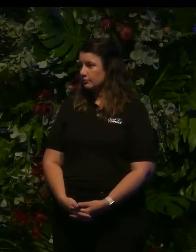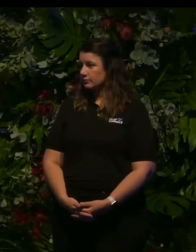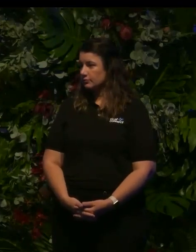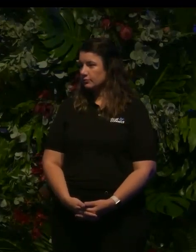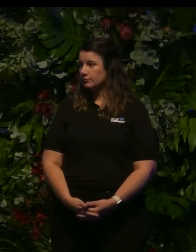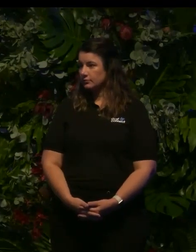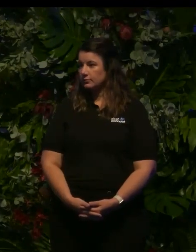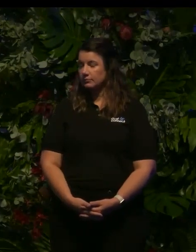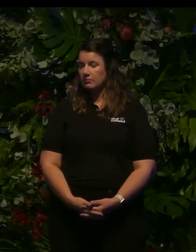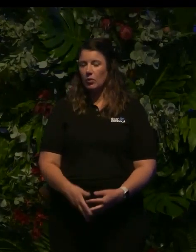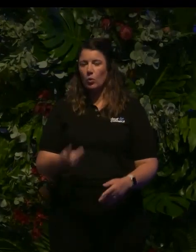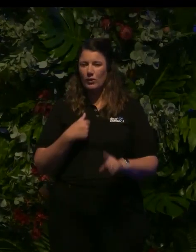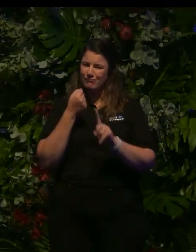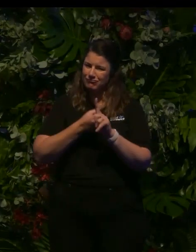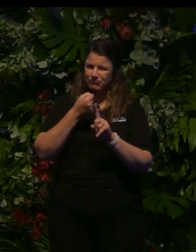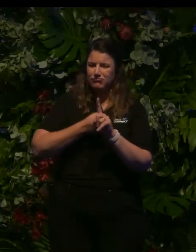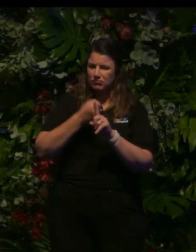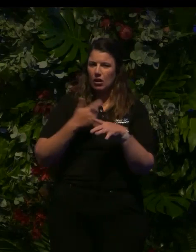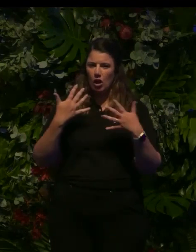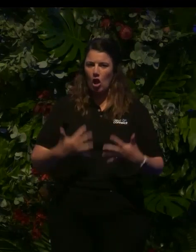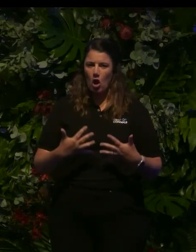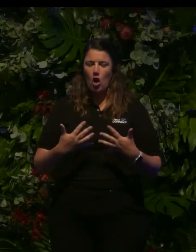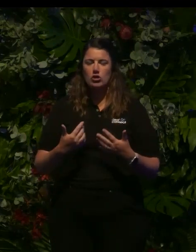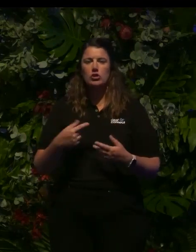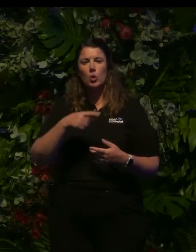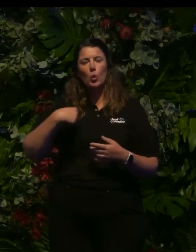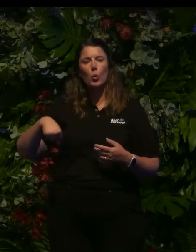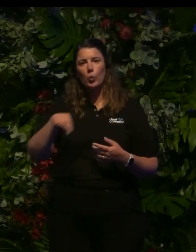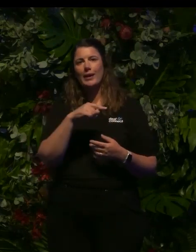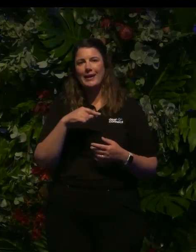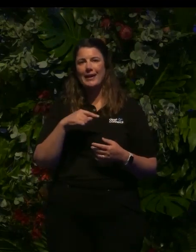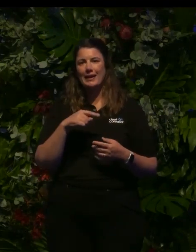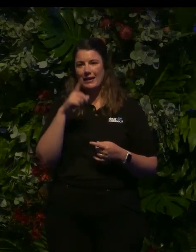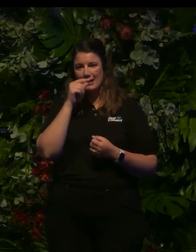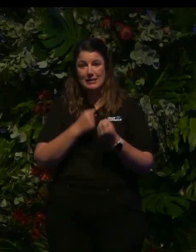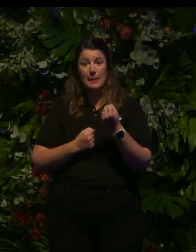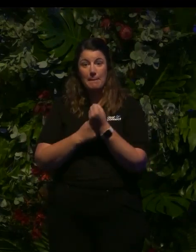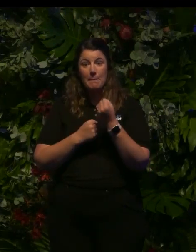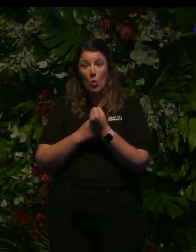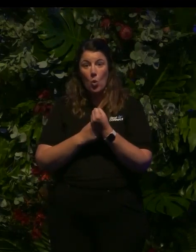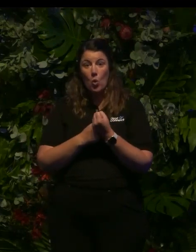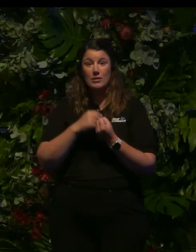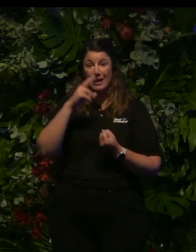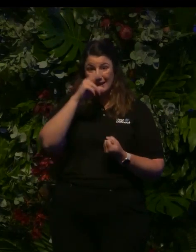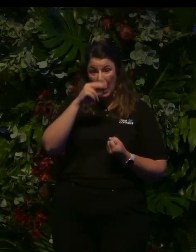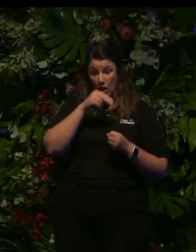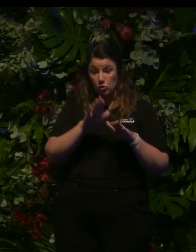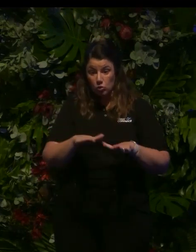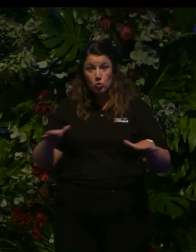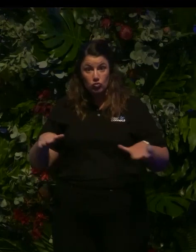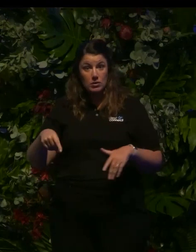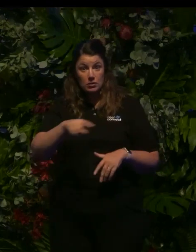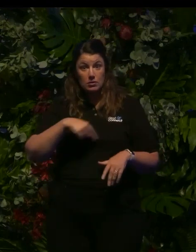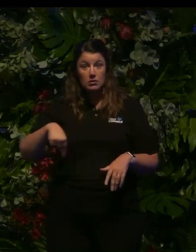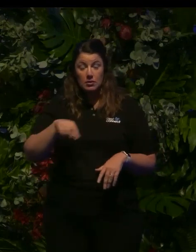working on the ground, meaning that based on our work, we have been able to support young indigenous children who